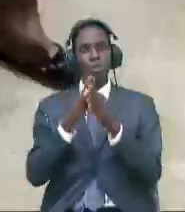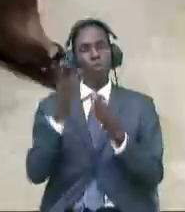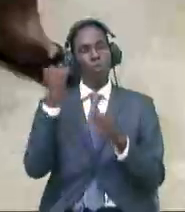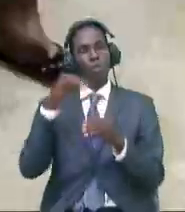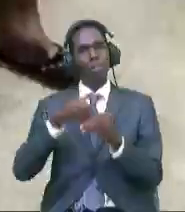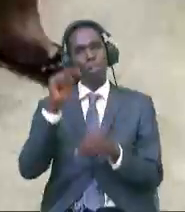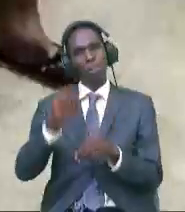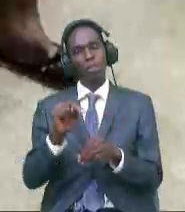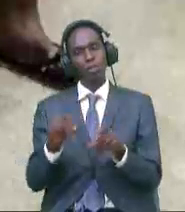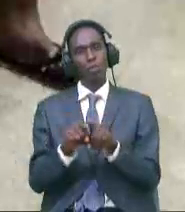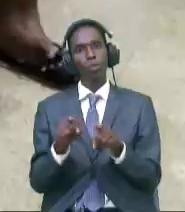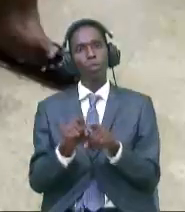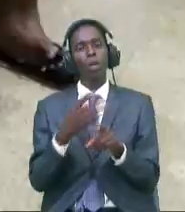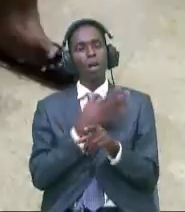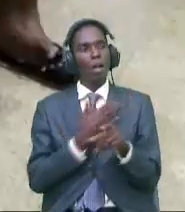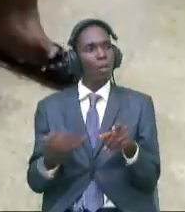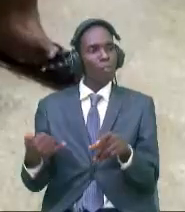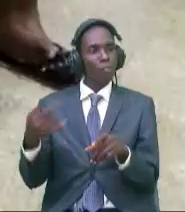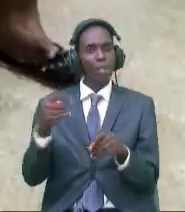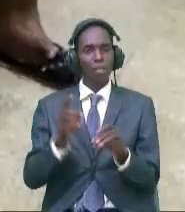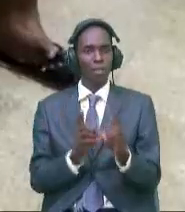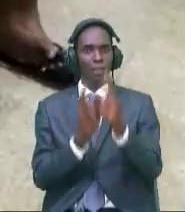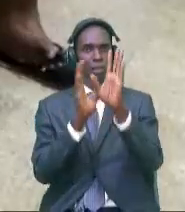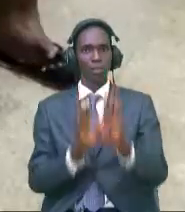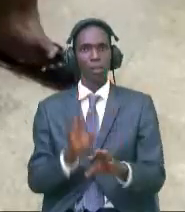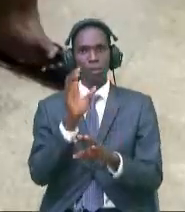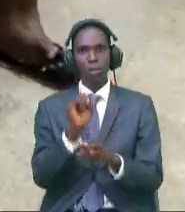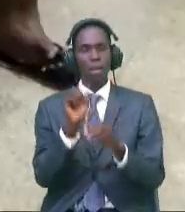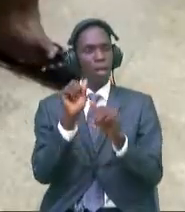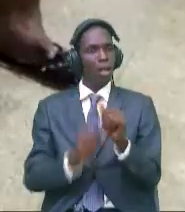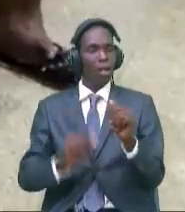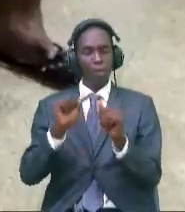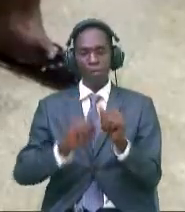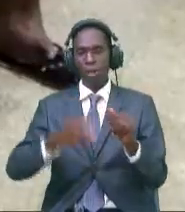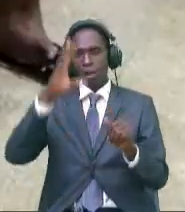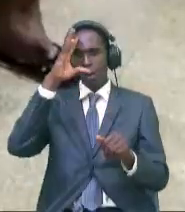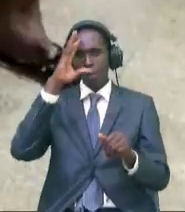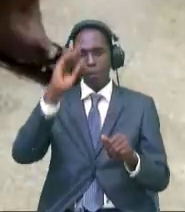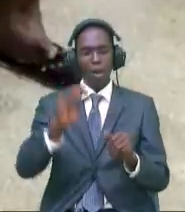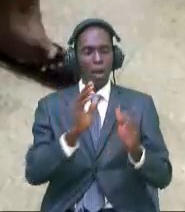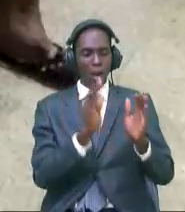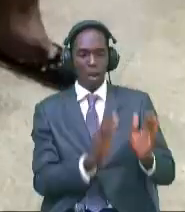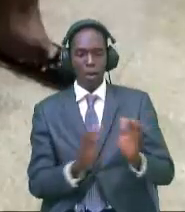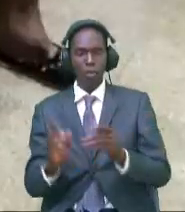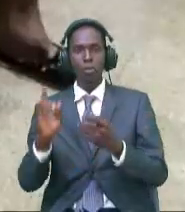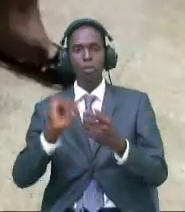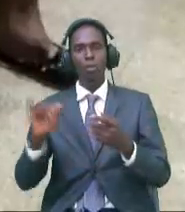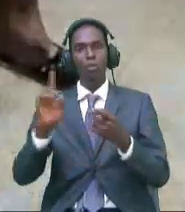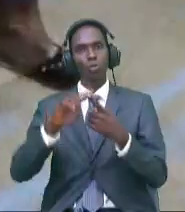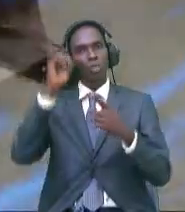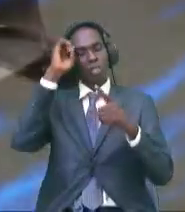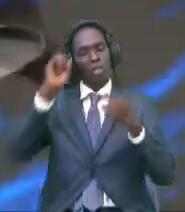29, then the disciples, every man according to his ability,